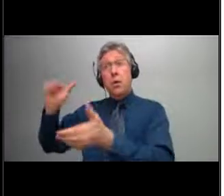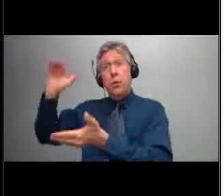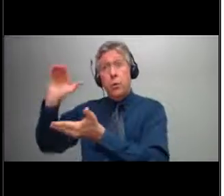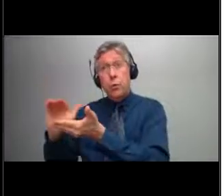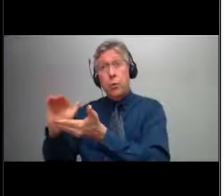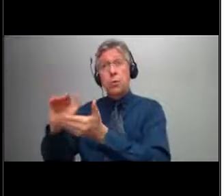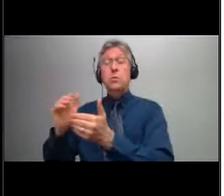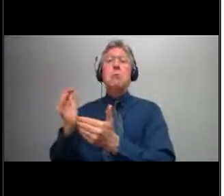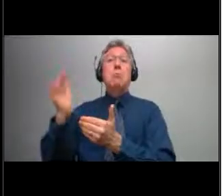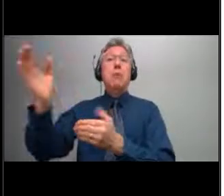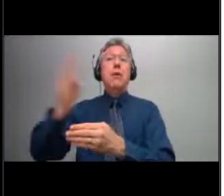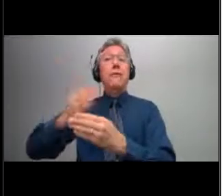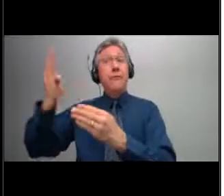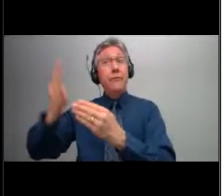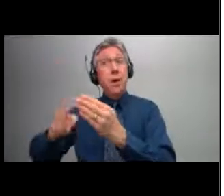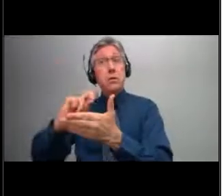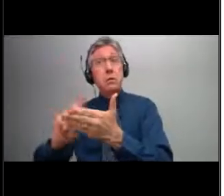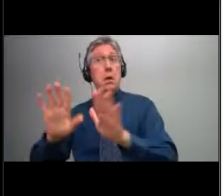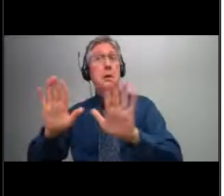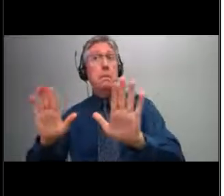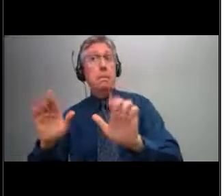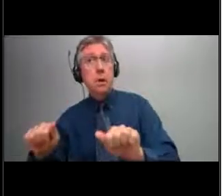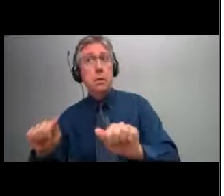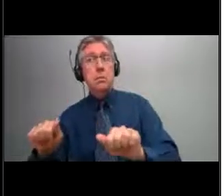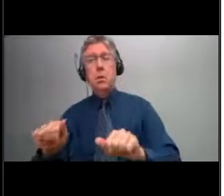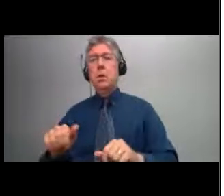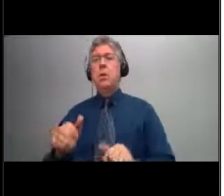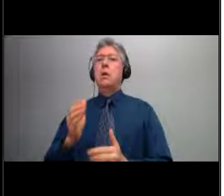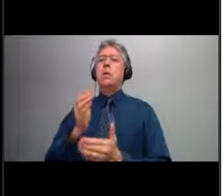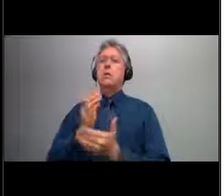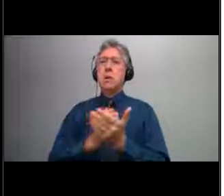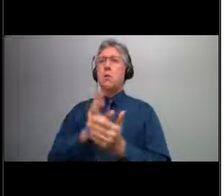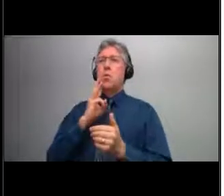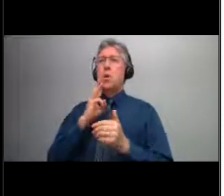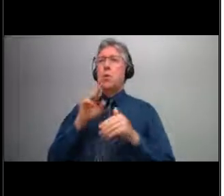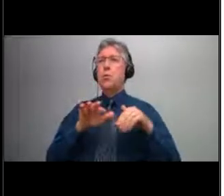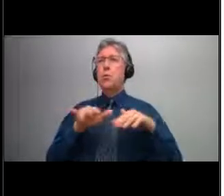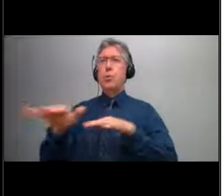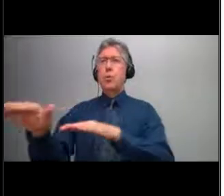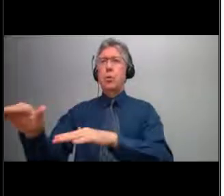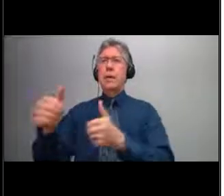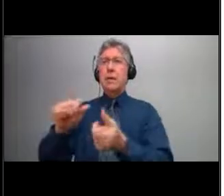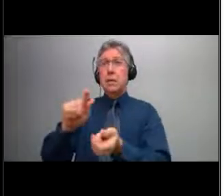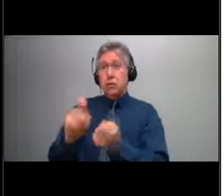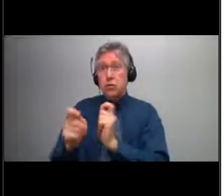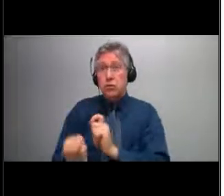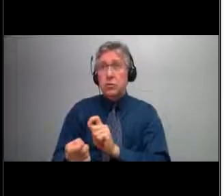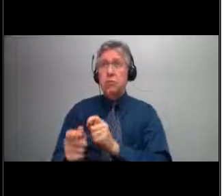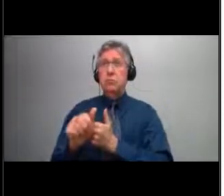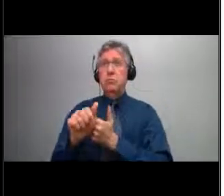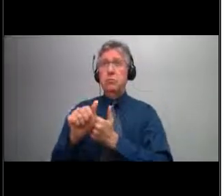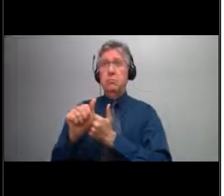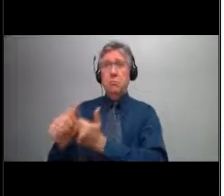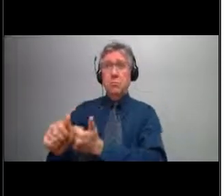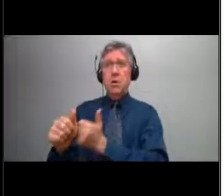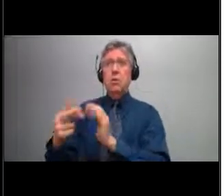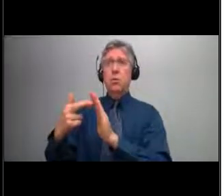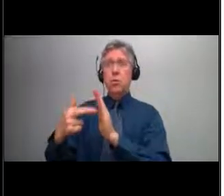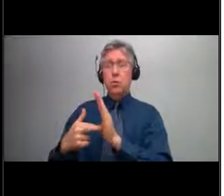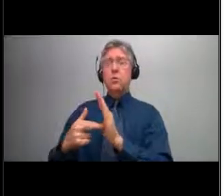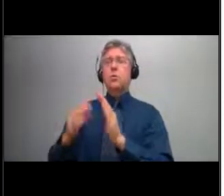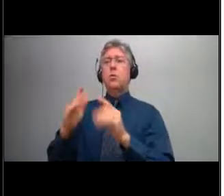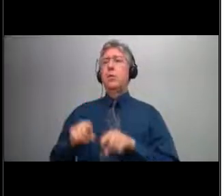developed. Permitting of these unavoidable impacts to water resources and any mitigation required by the regulatory agencies would be